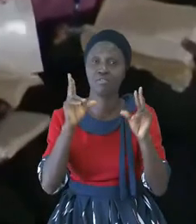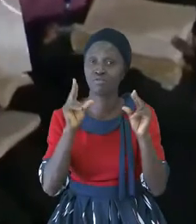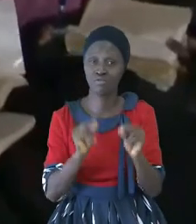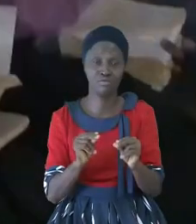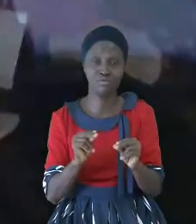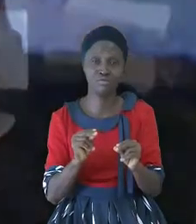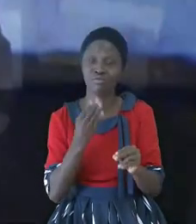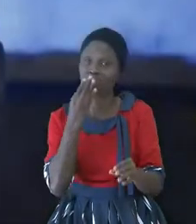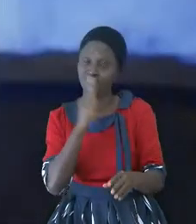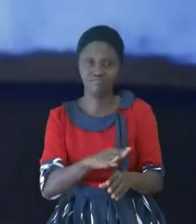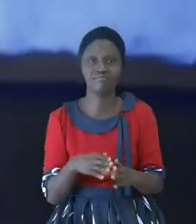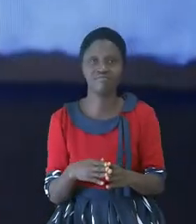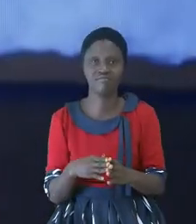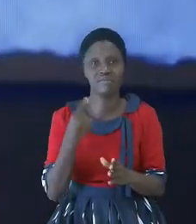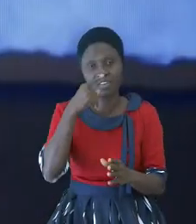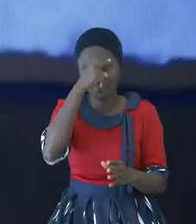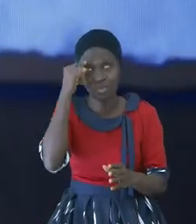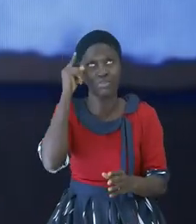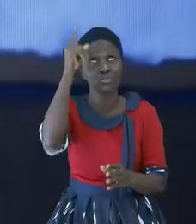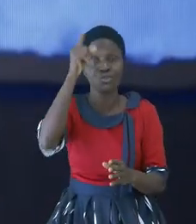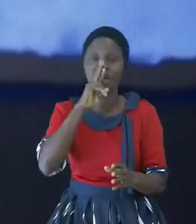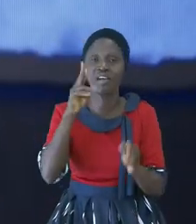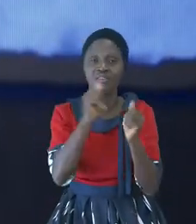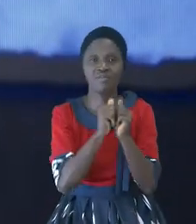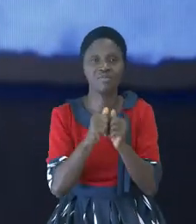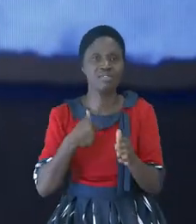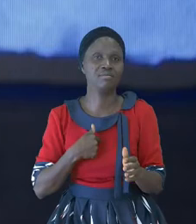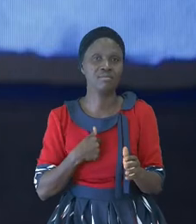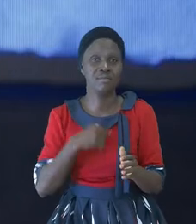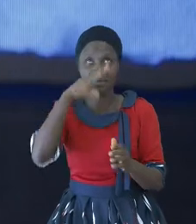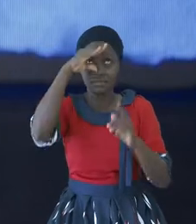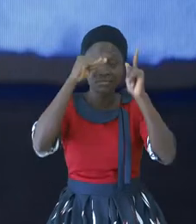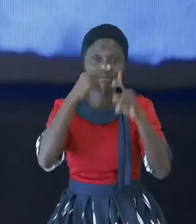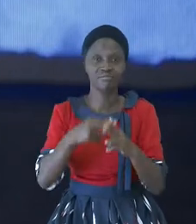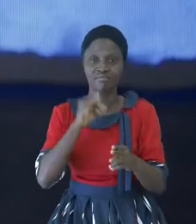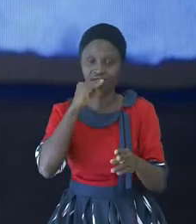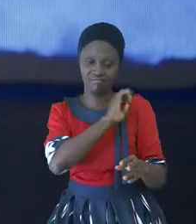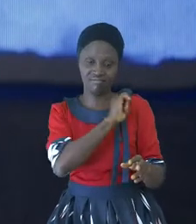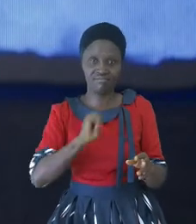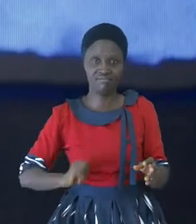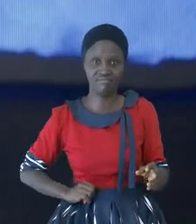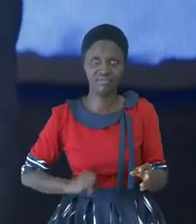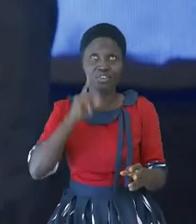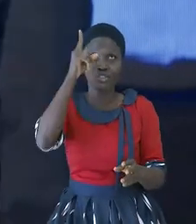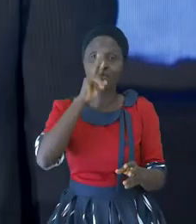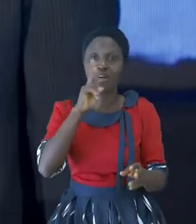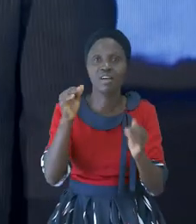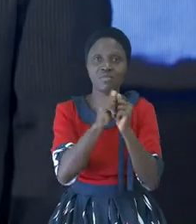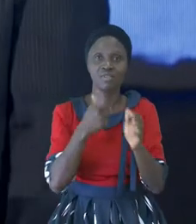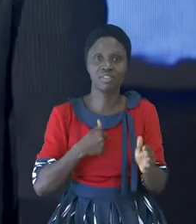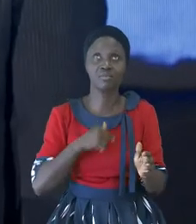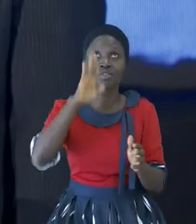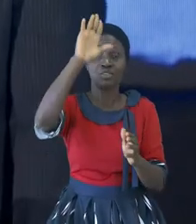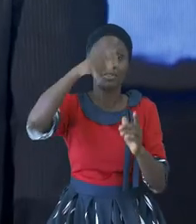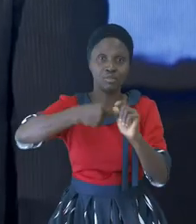For thou art with me. His name is Emmanuel, God with us. For thou art with me, thy rod and